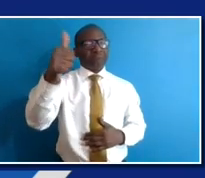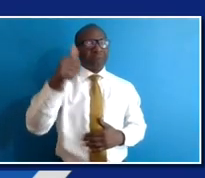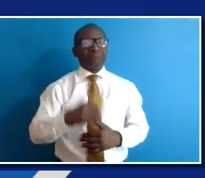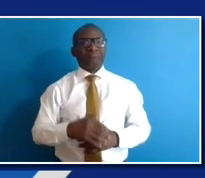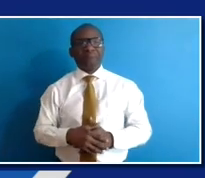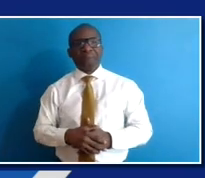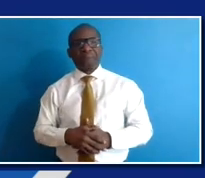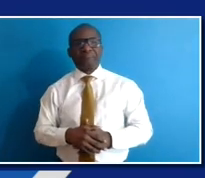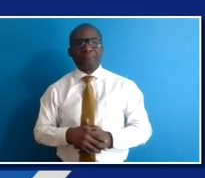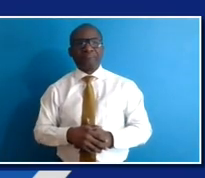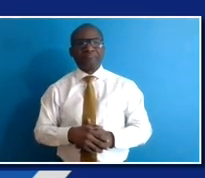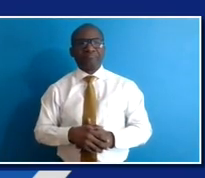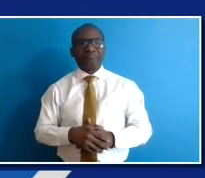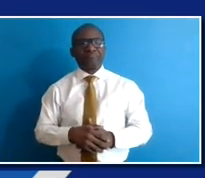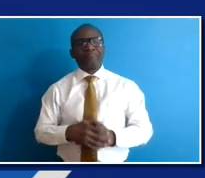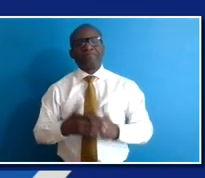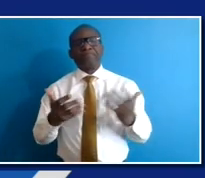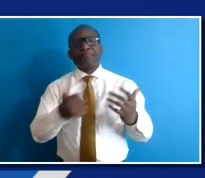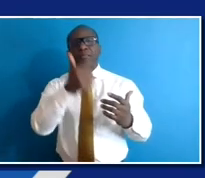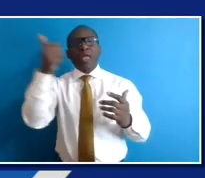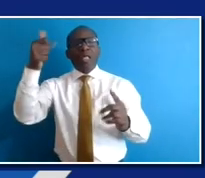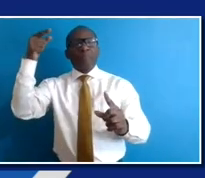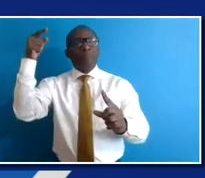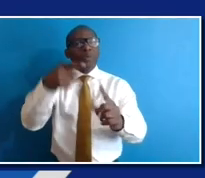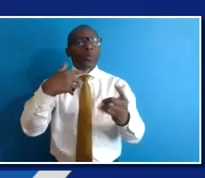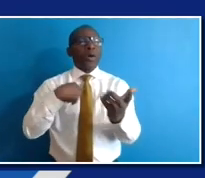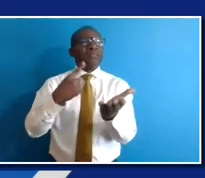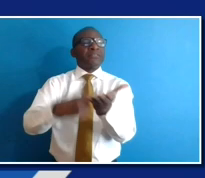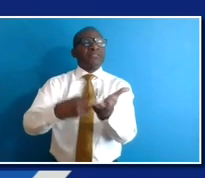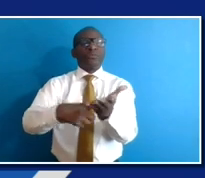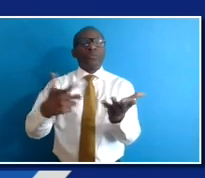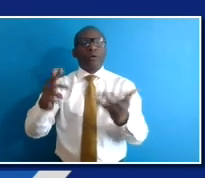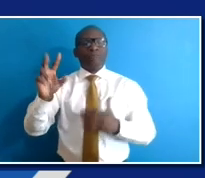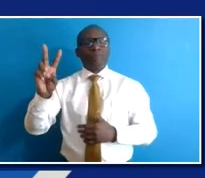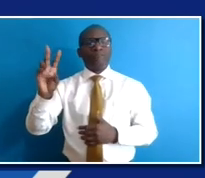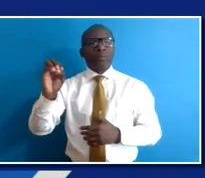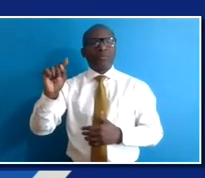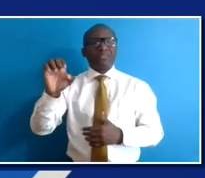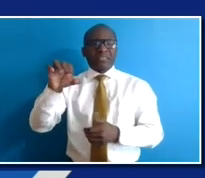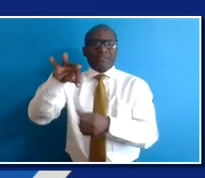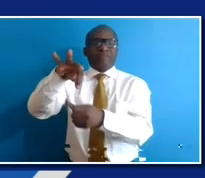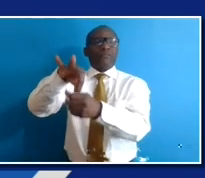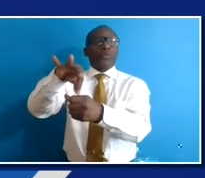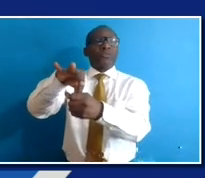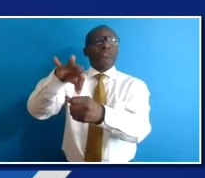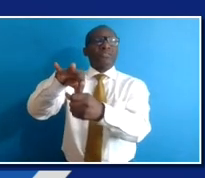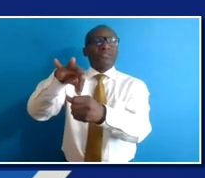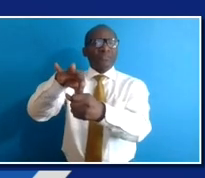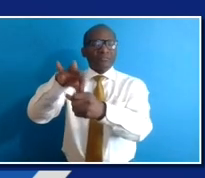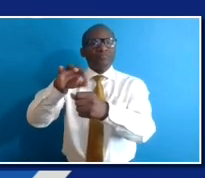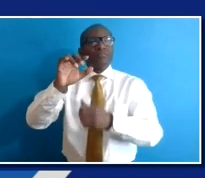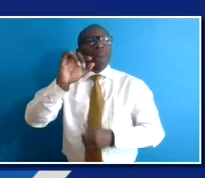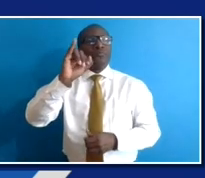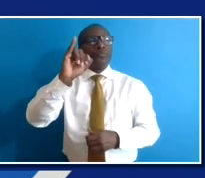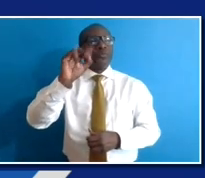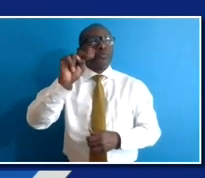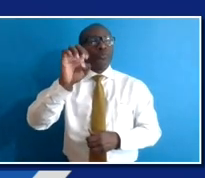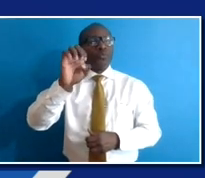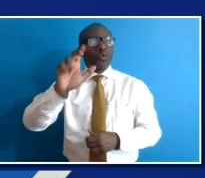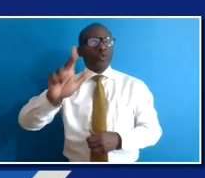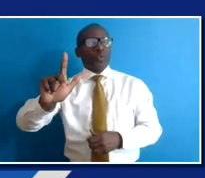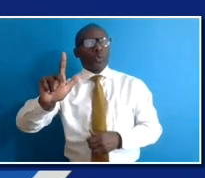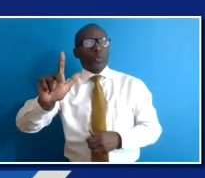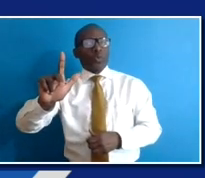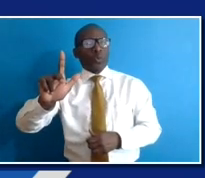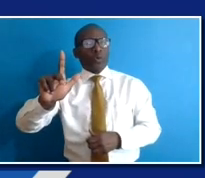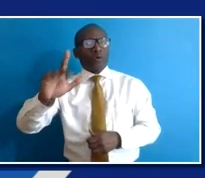that's scheduled for June 23rd, early voting is now underway. You can avoid having to go on primary day to vote, and